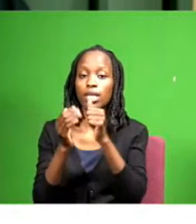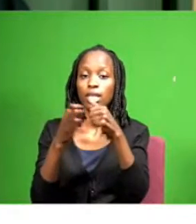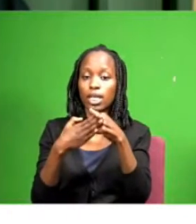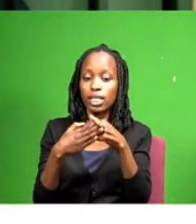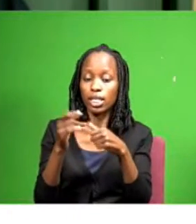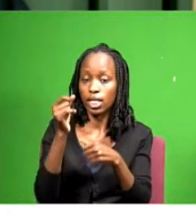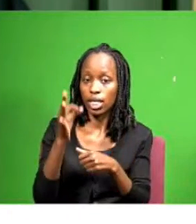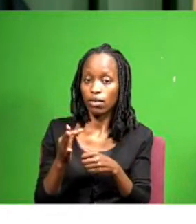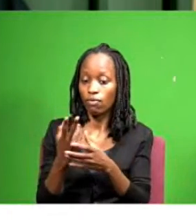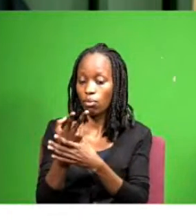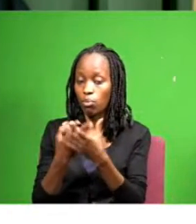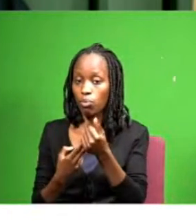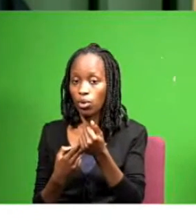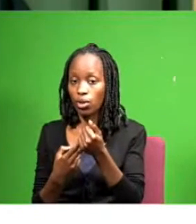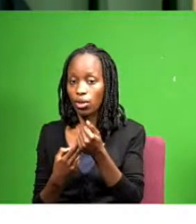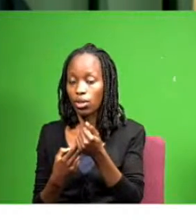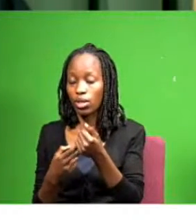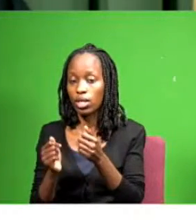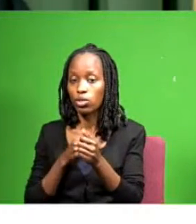whether both